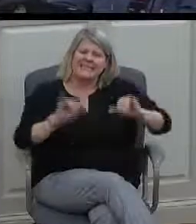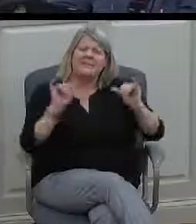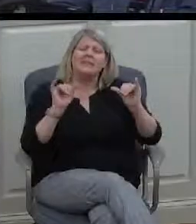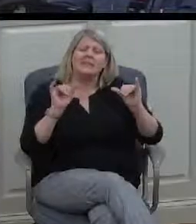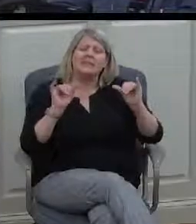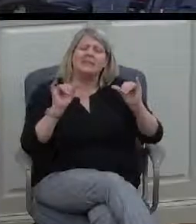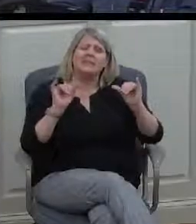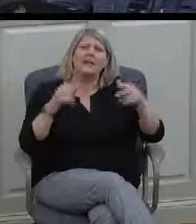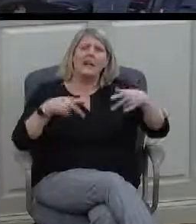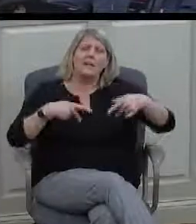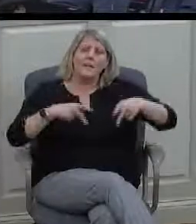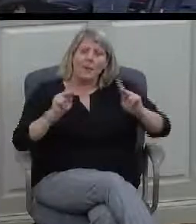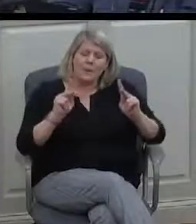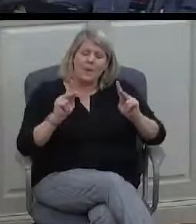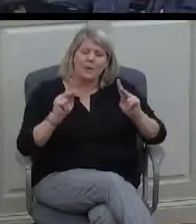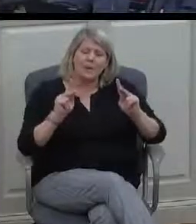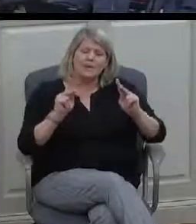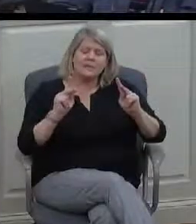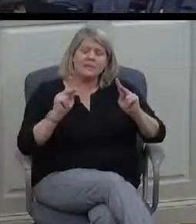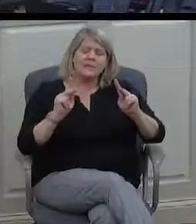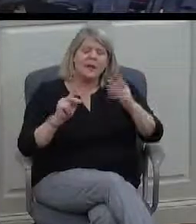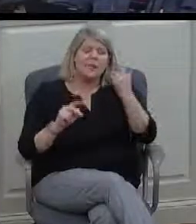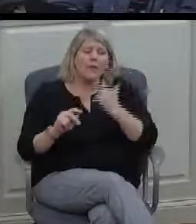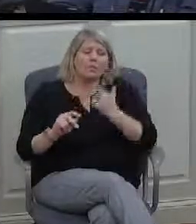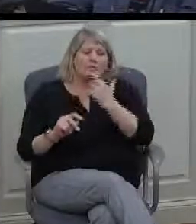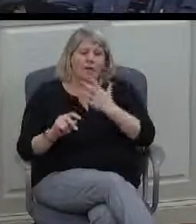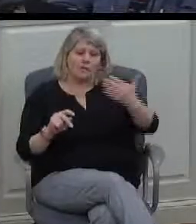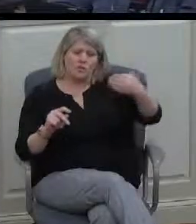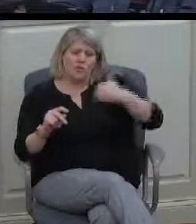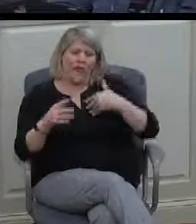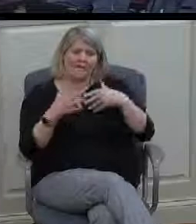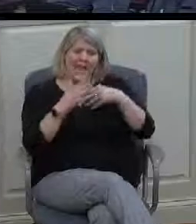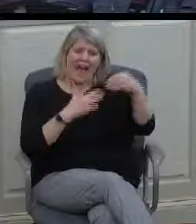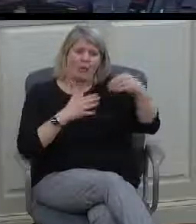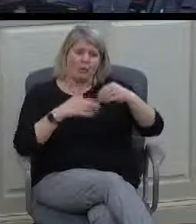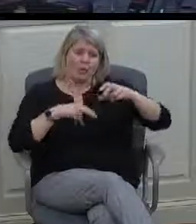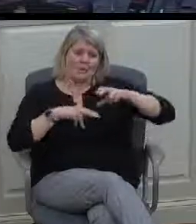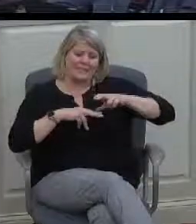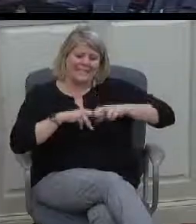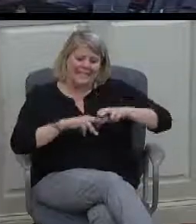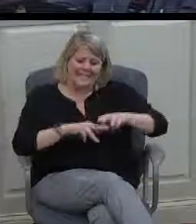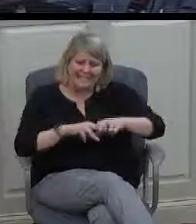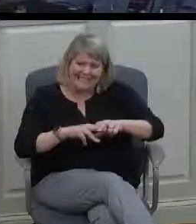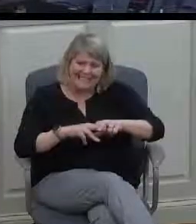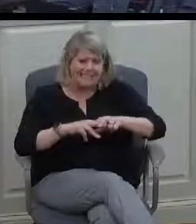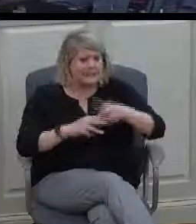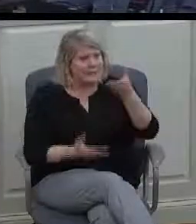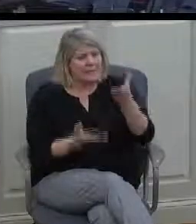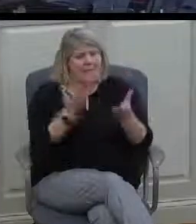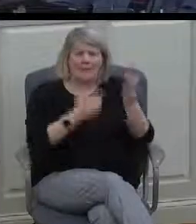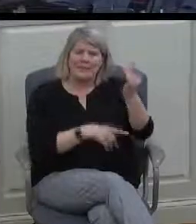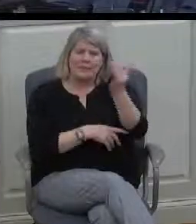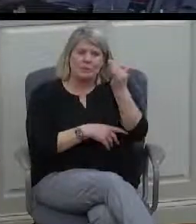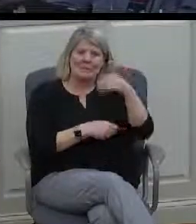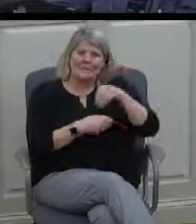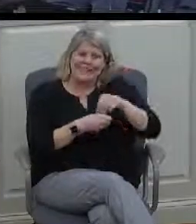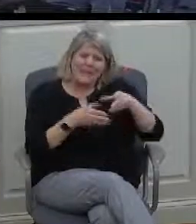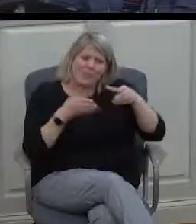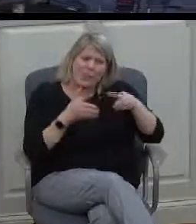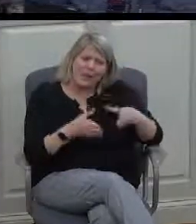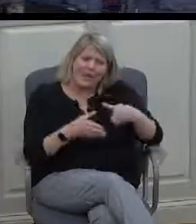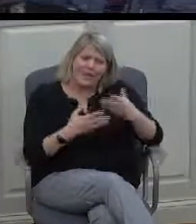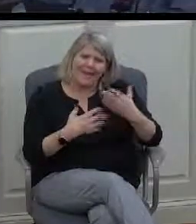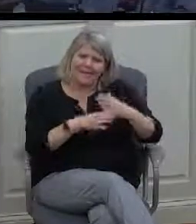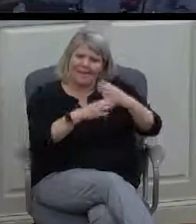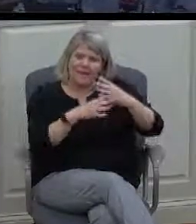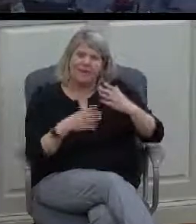restaurants to have sidewalk seating, it seems like those would be in the way. The thing that's most restrictive down